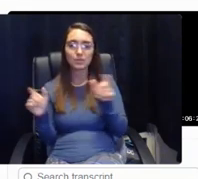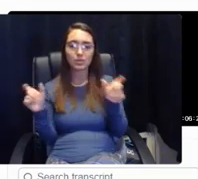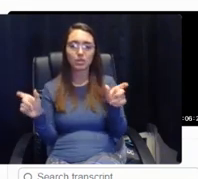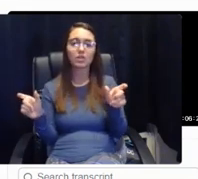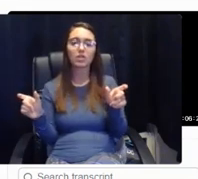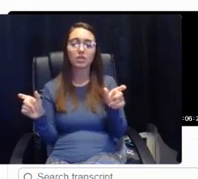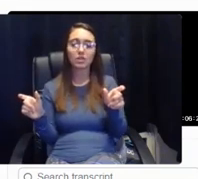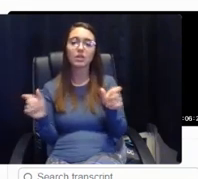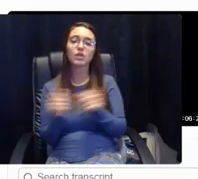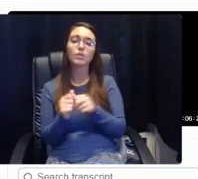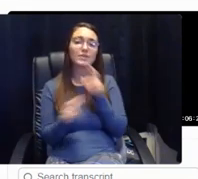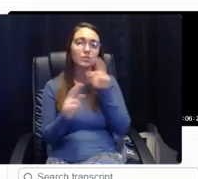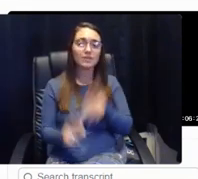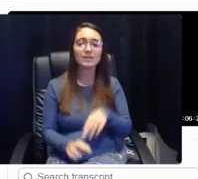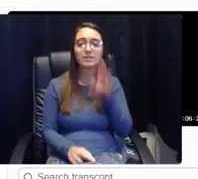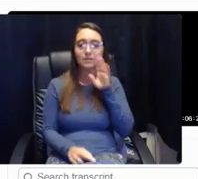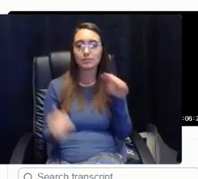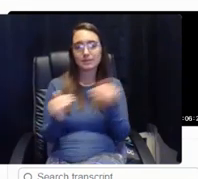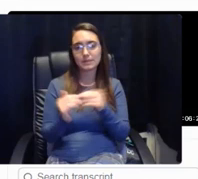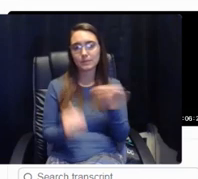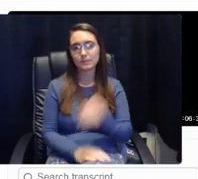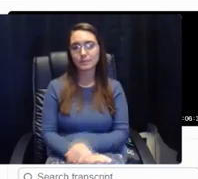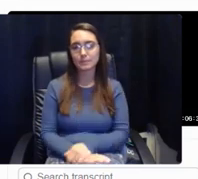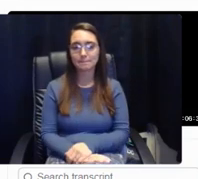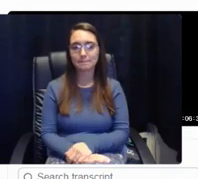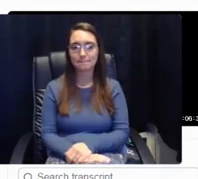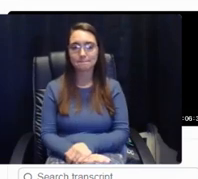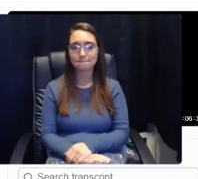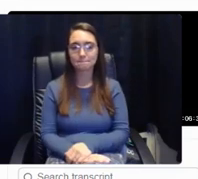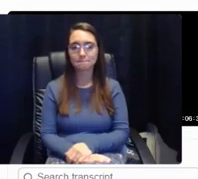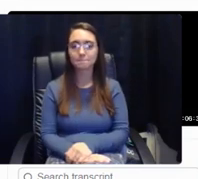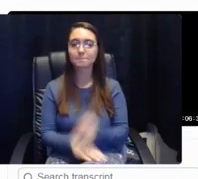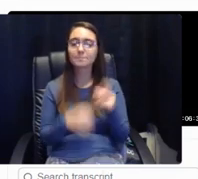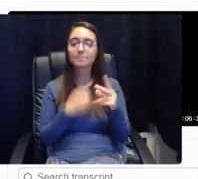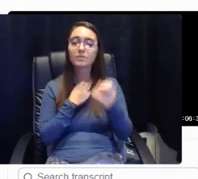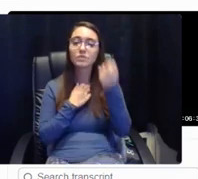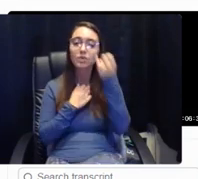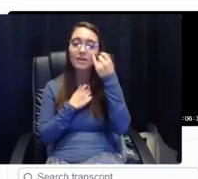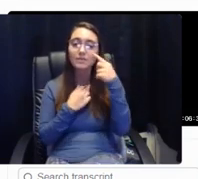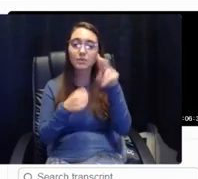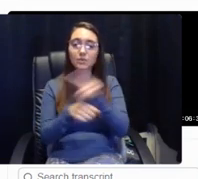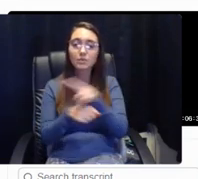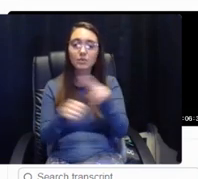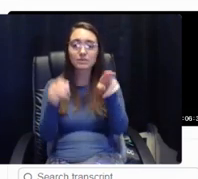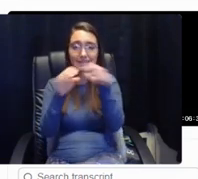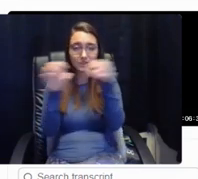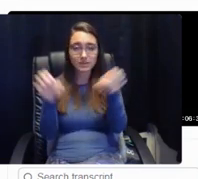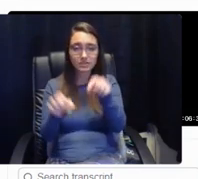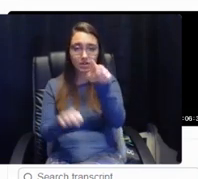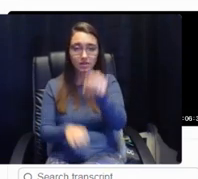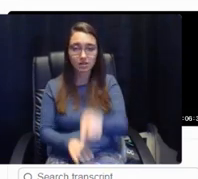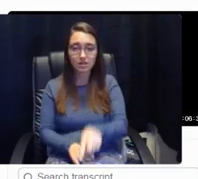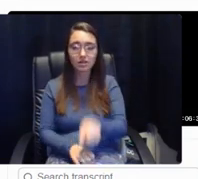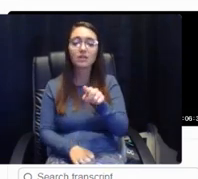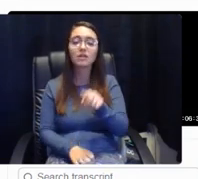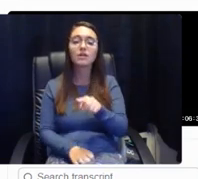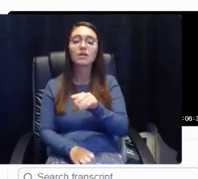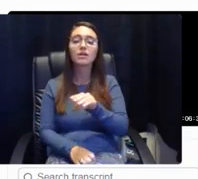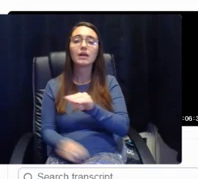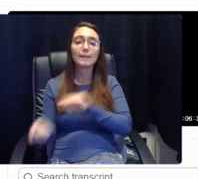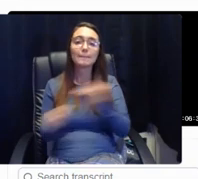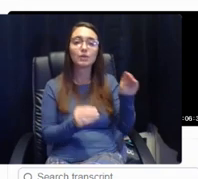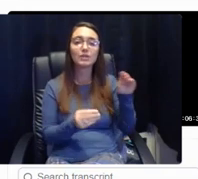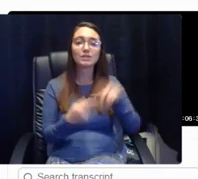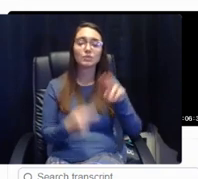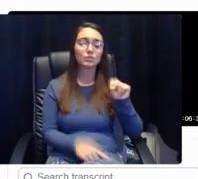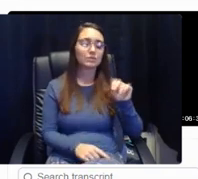in the reactant side they are equal. Okay, so if you use this and plug into the Nernst equation